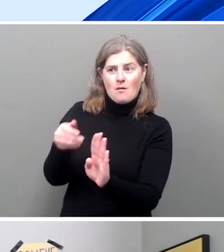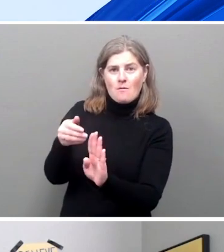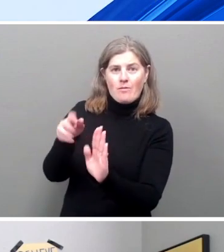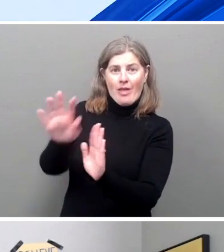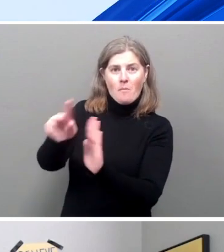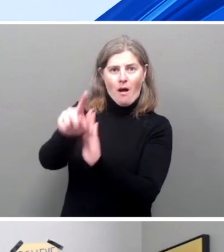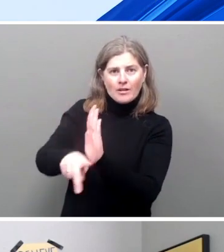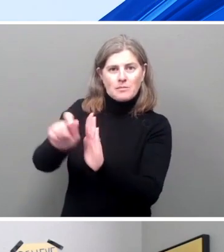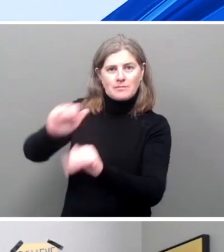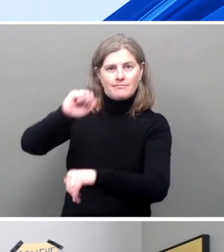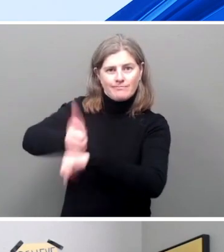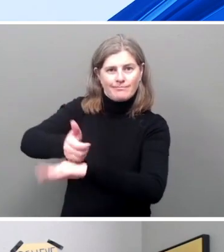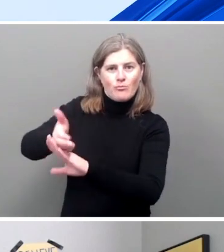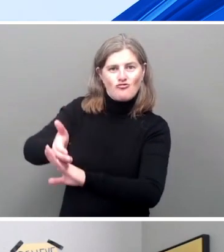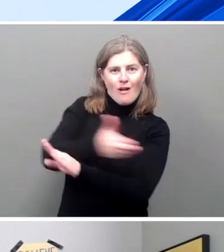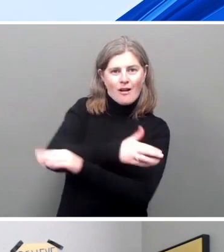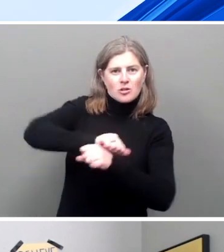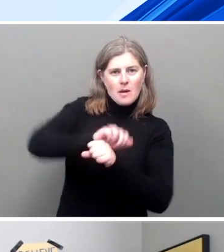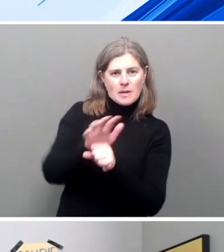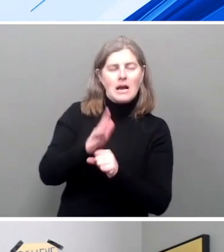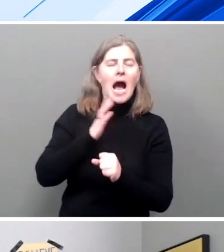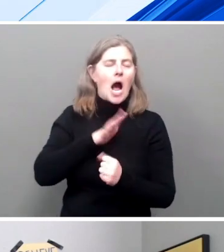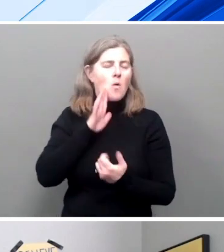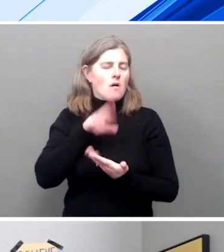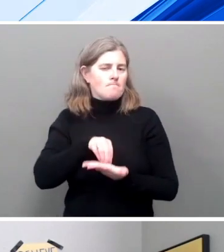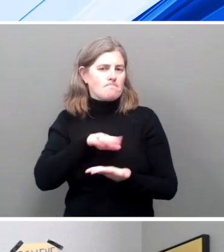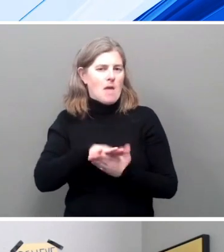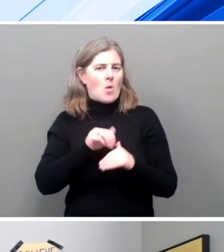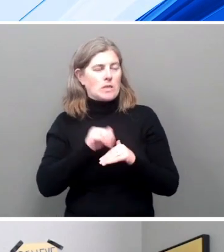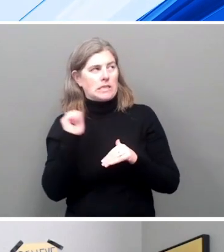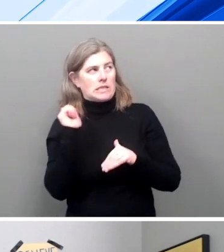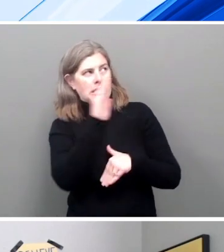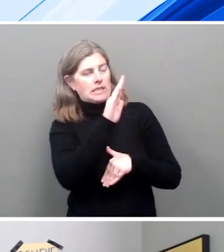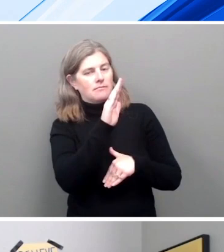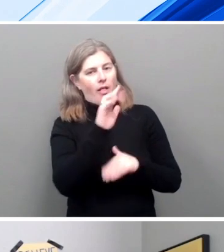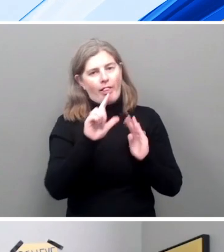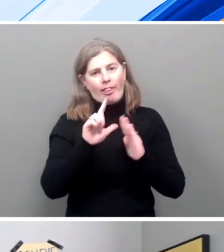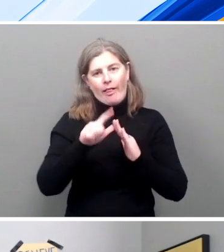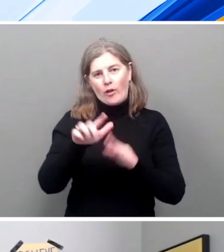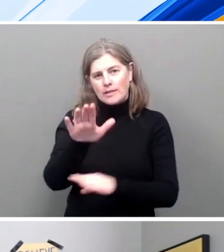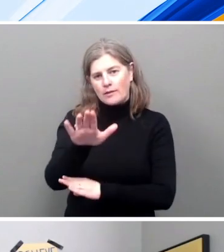So I will make a note of that and send that off later today.